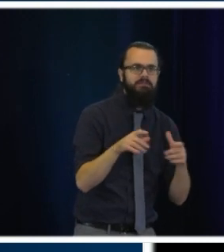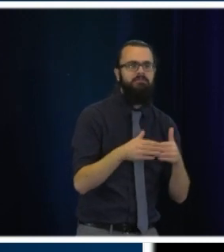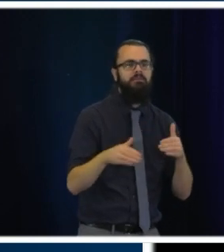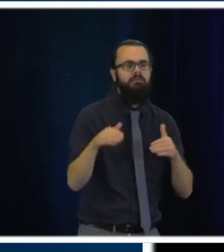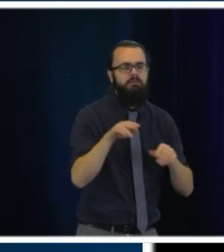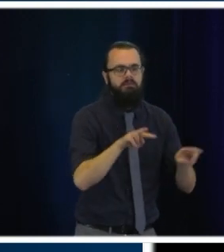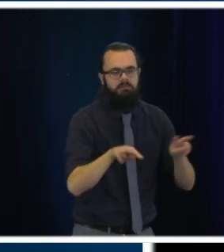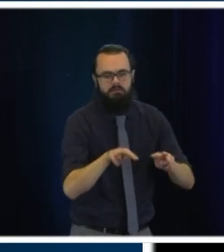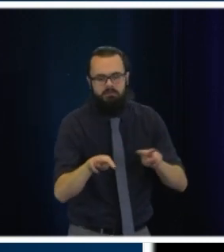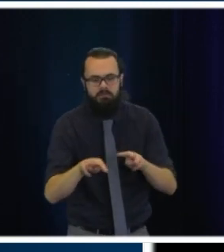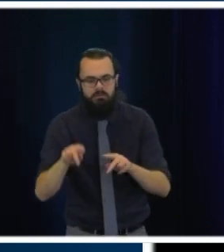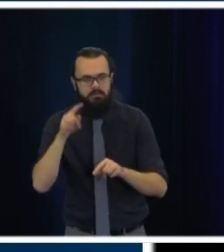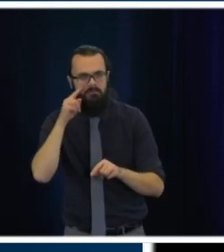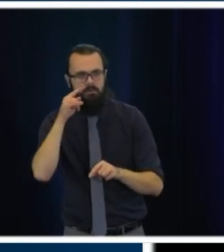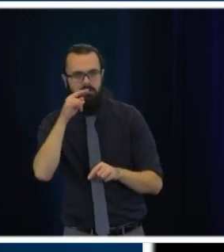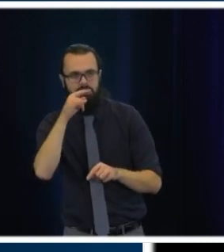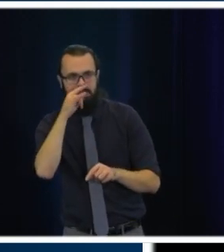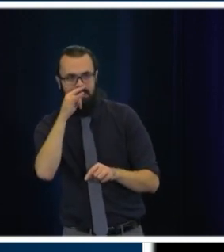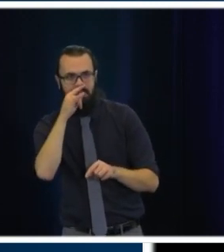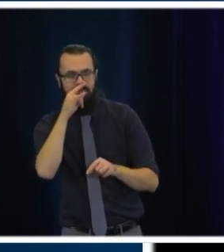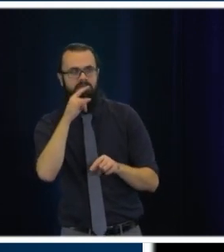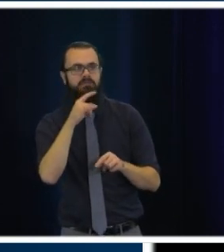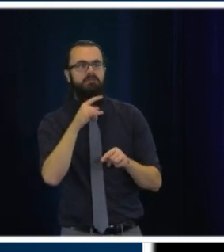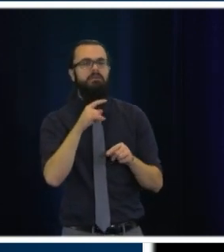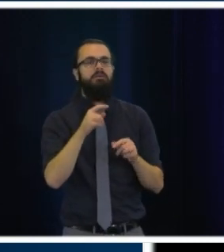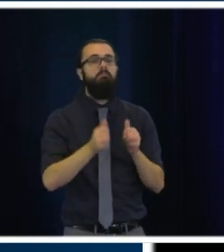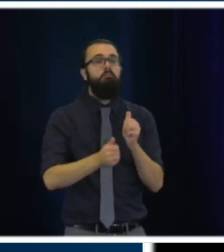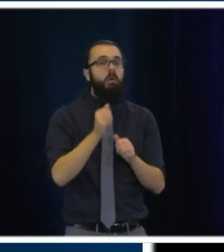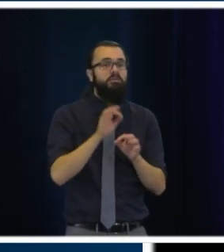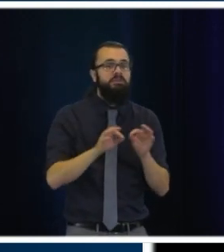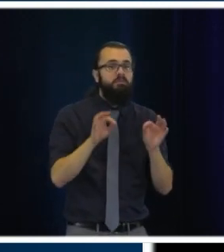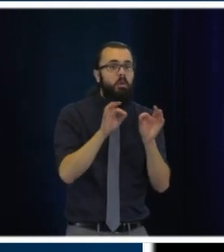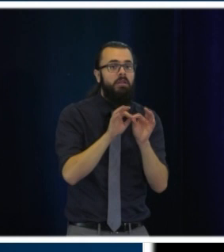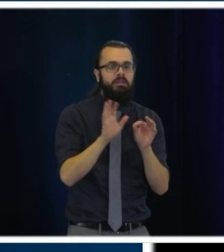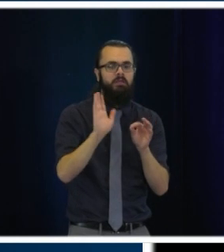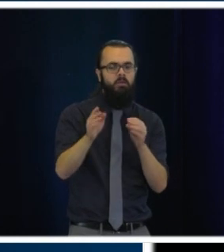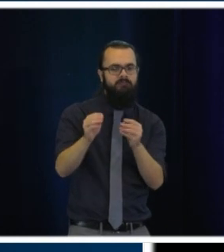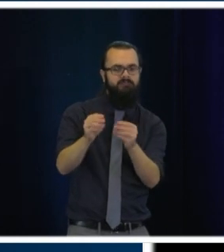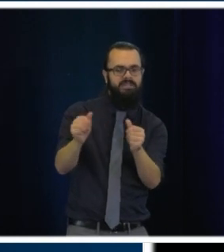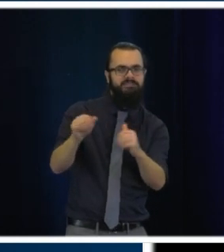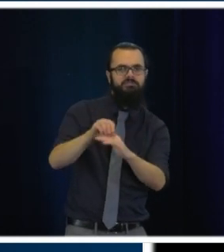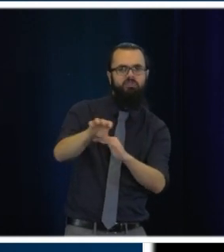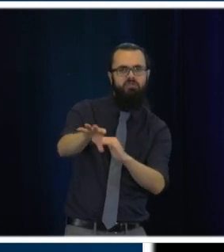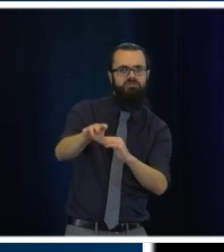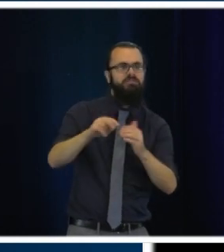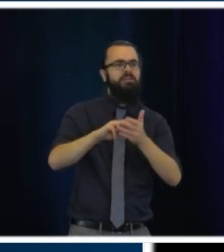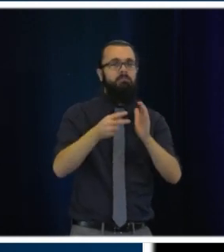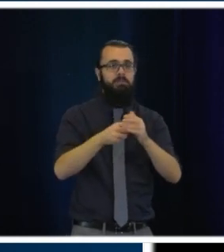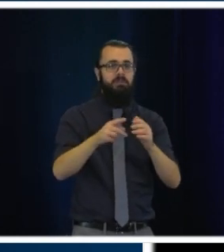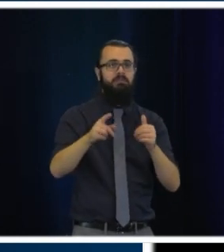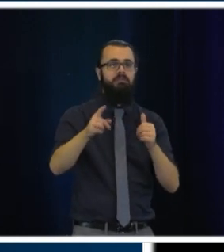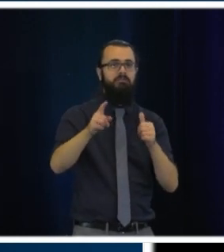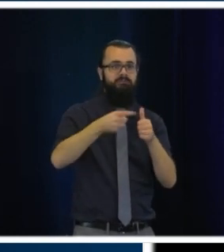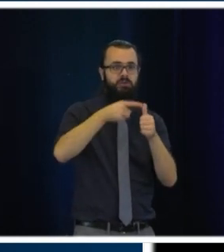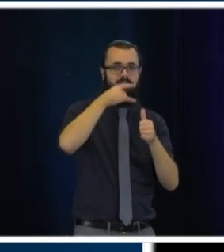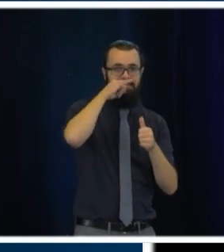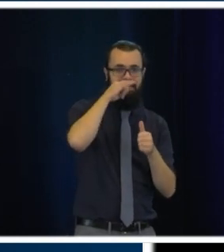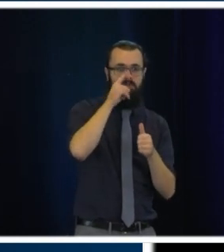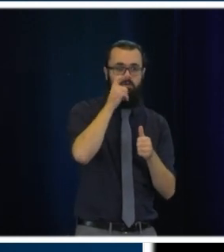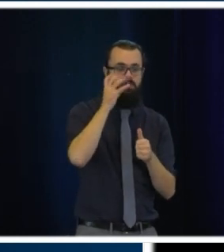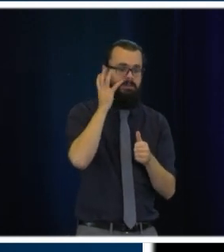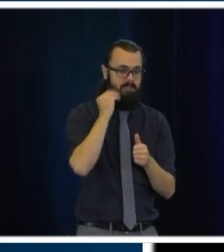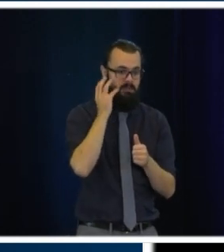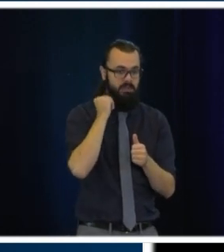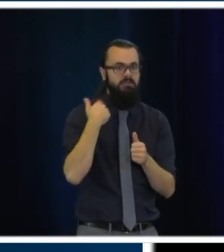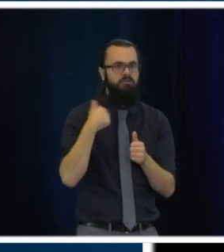the next family isn't exposed to that, and the child is no longer exposed to that. So it's really